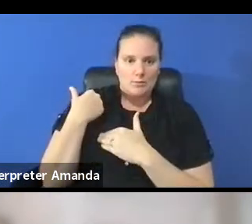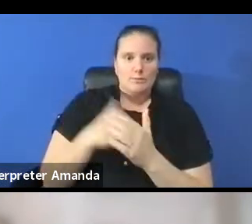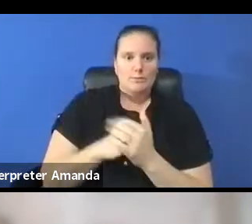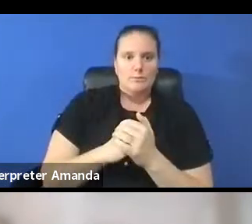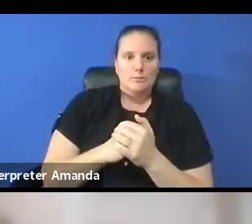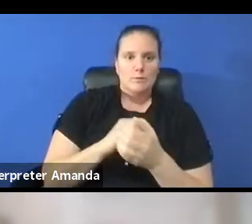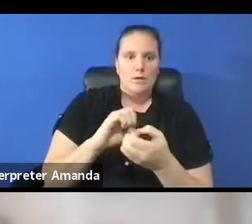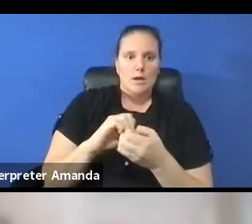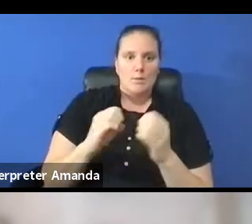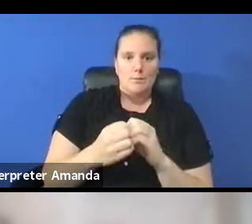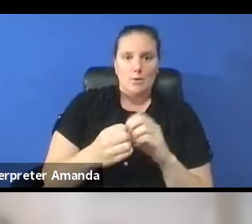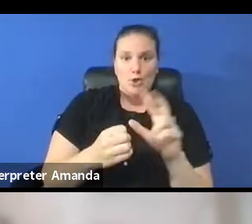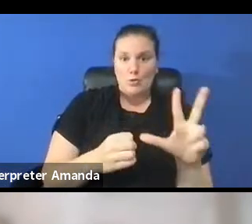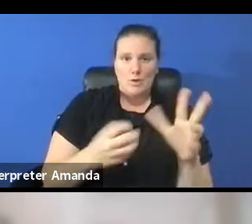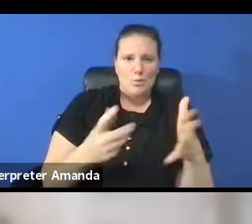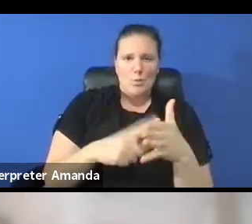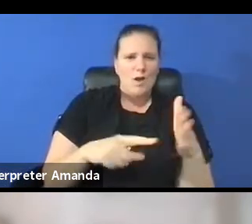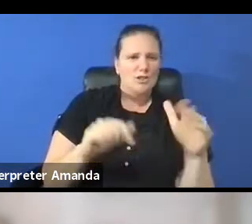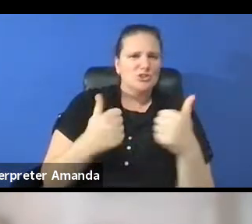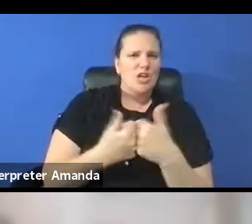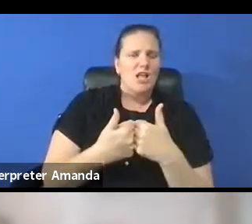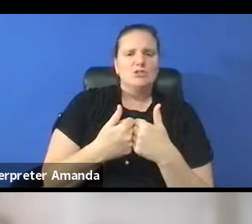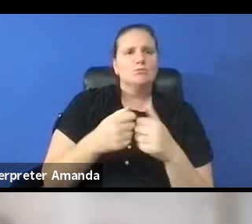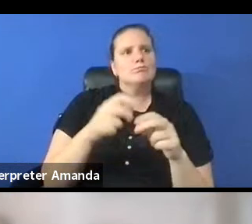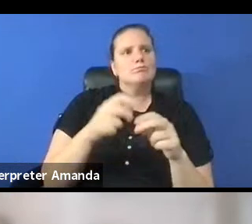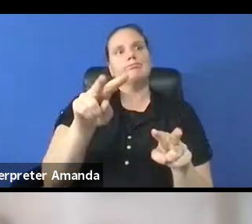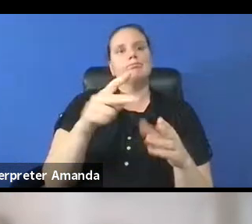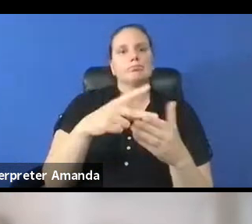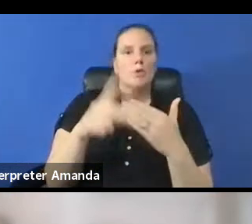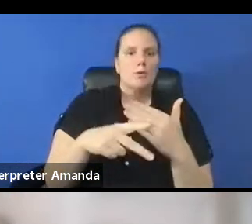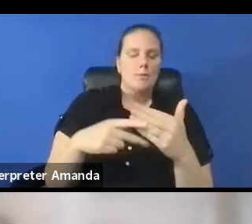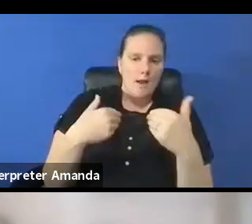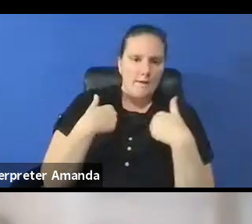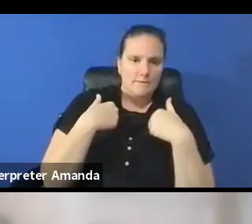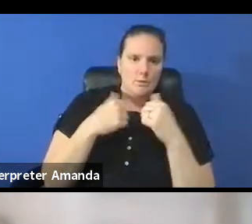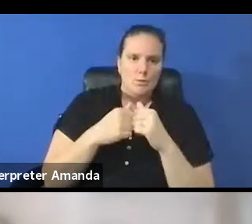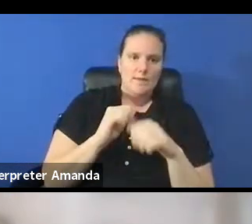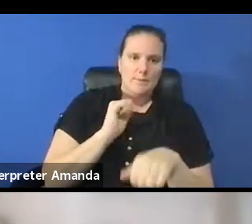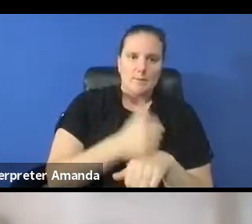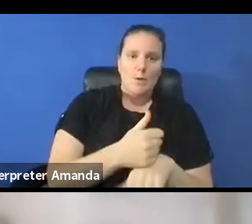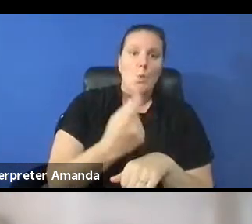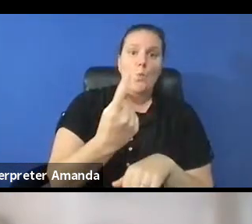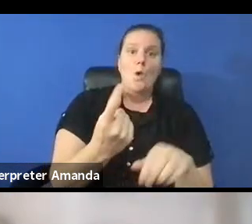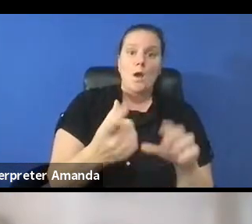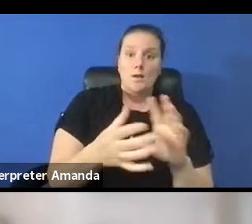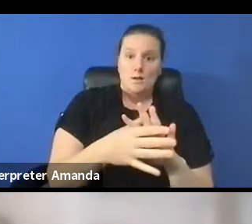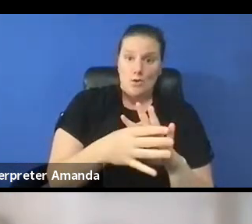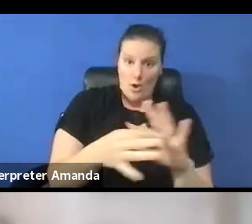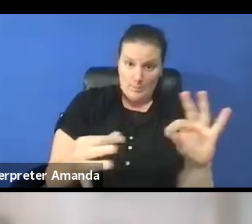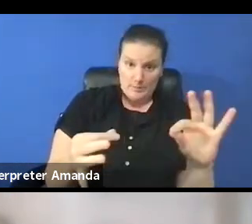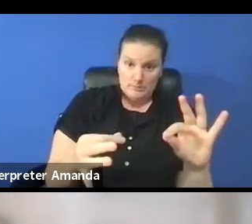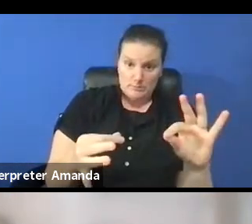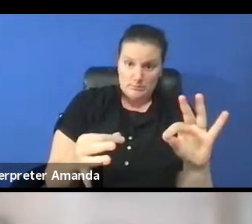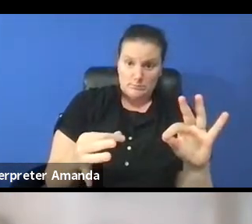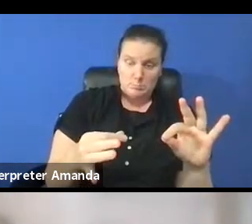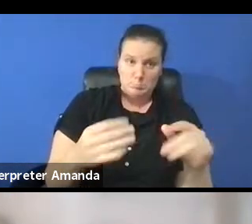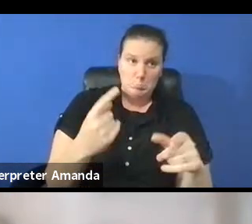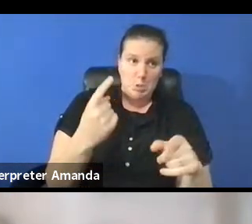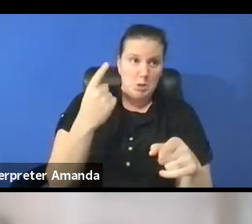question number 3, what challenges do you anticipate the program having in implementation? One comment that was, I